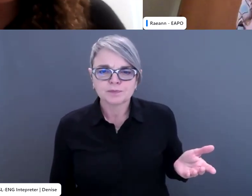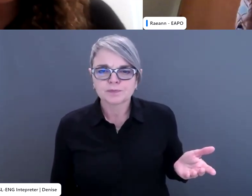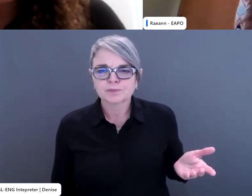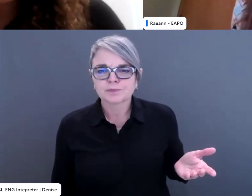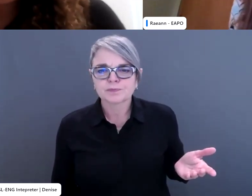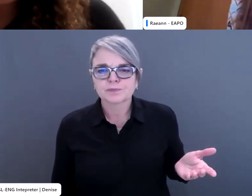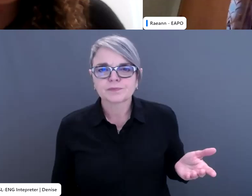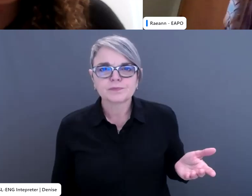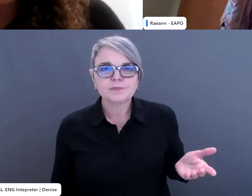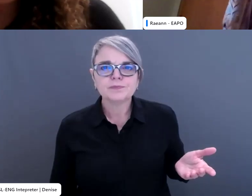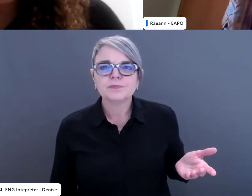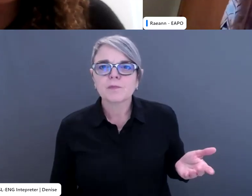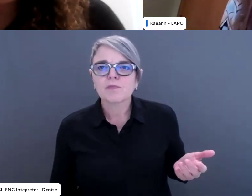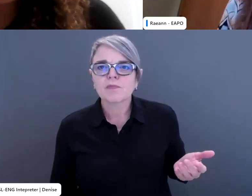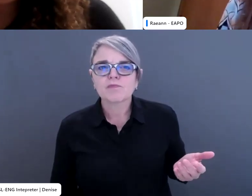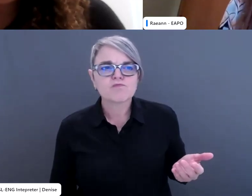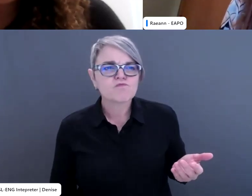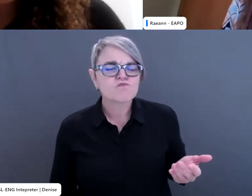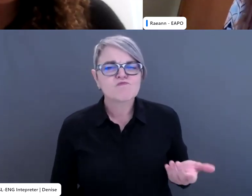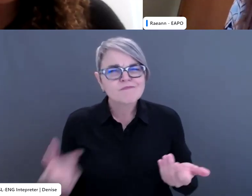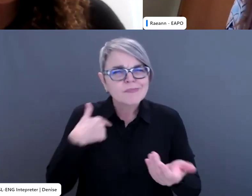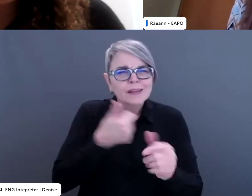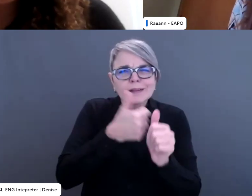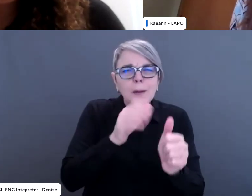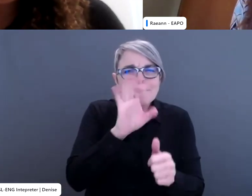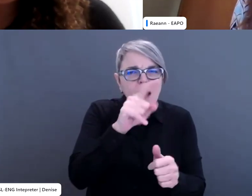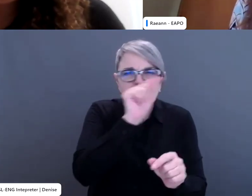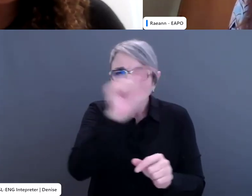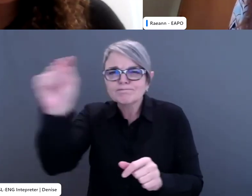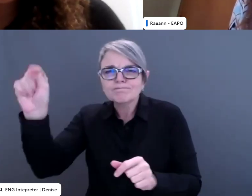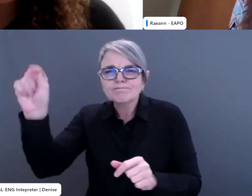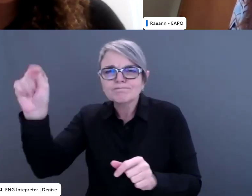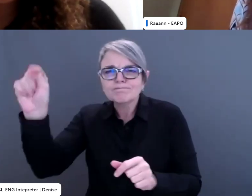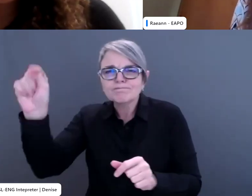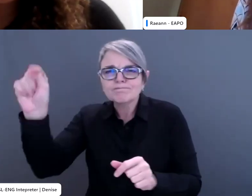and that kind of thing. So, but we Yeah. did have a question about free debit transactions per month.